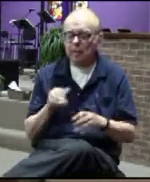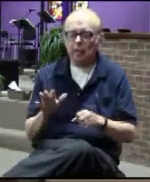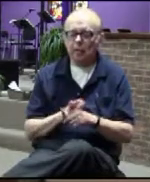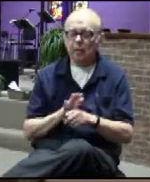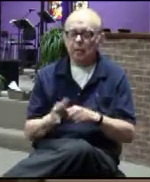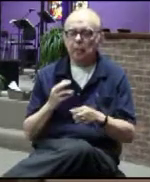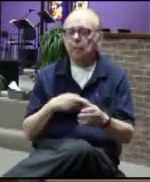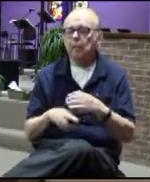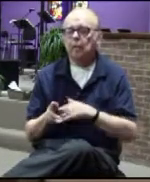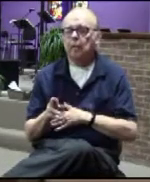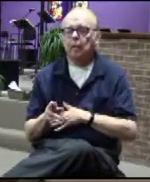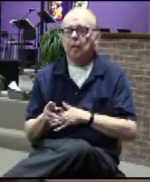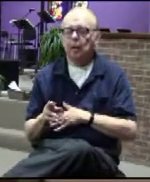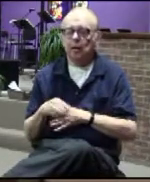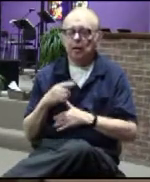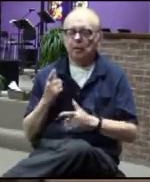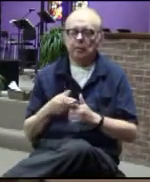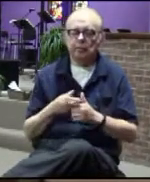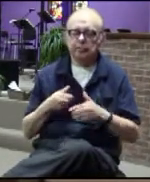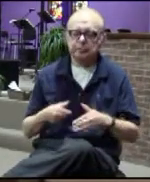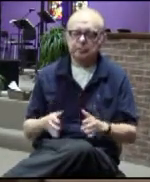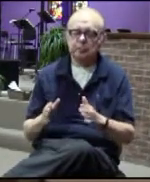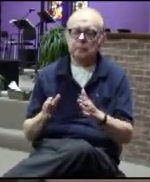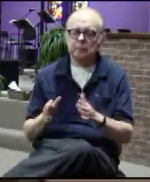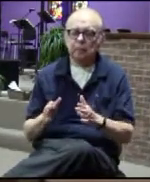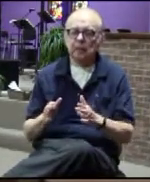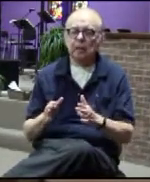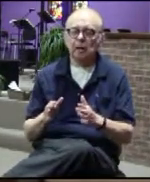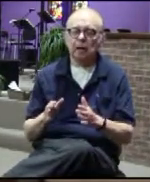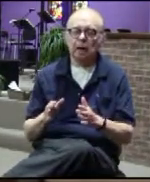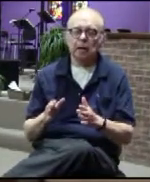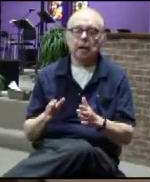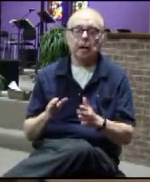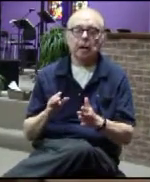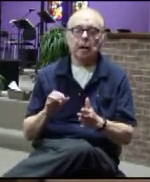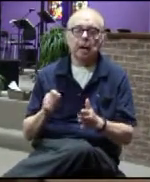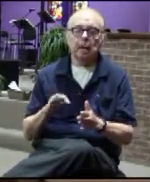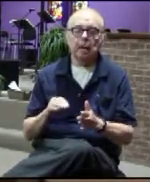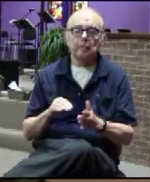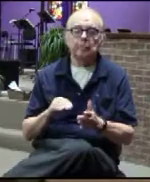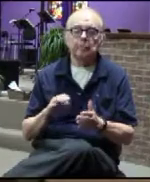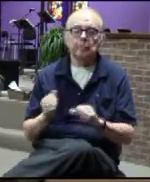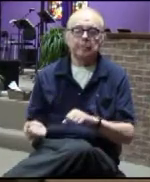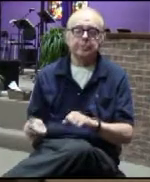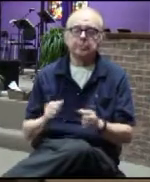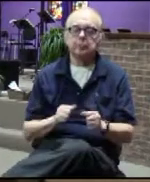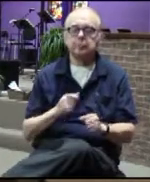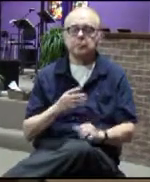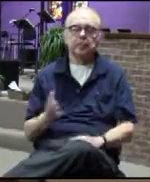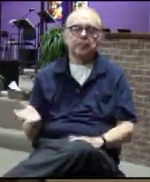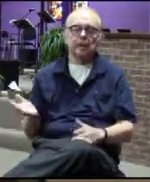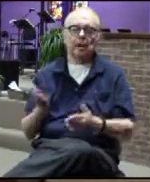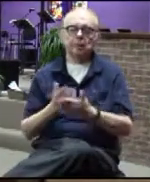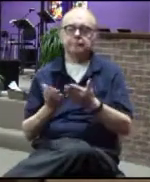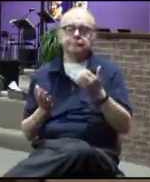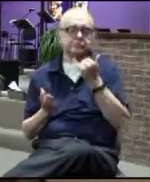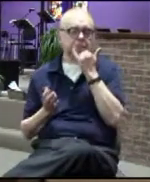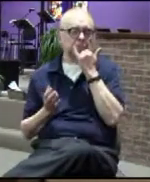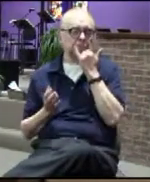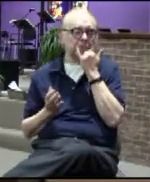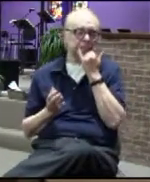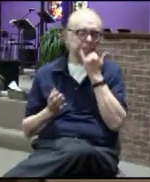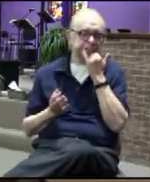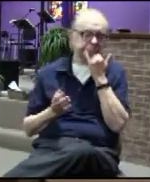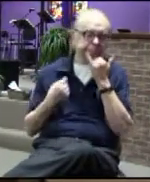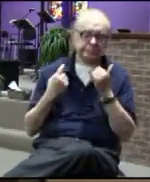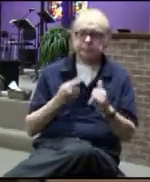fulfill the righteousness then he allowed him to be baptized there was something wrong and